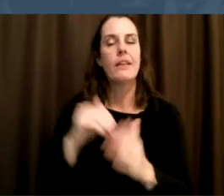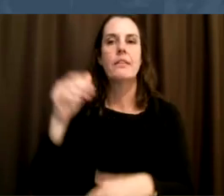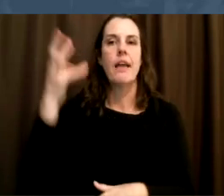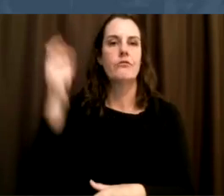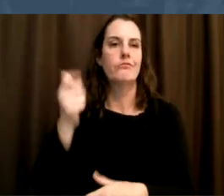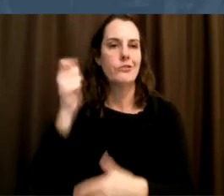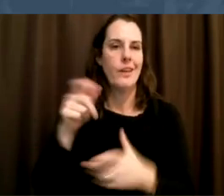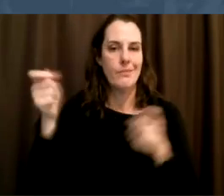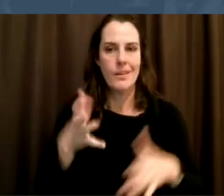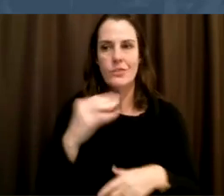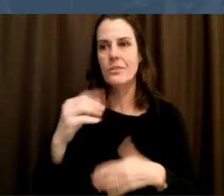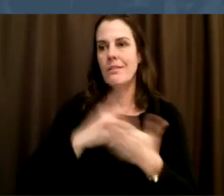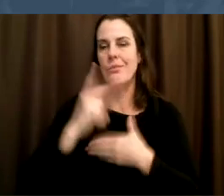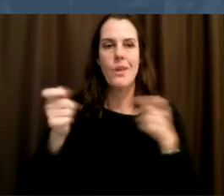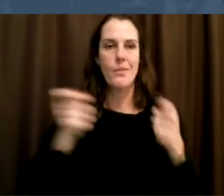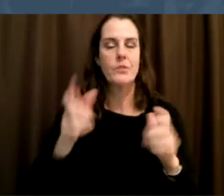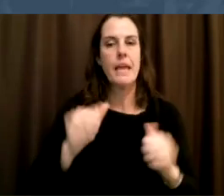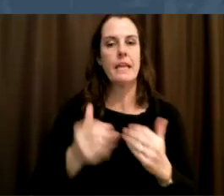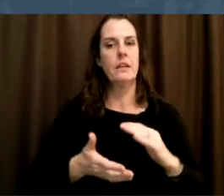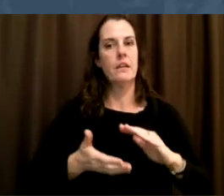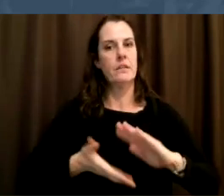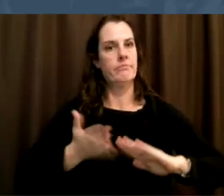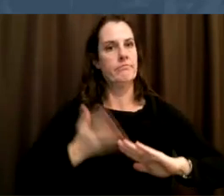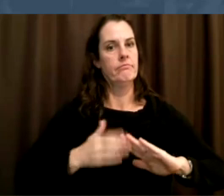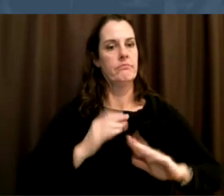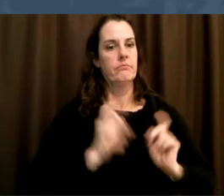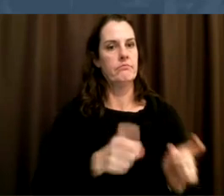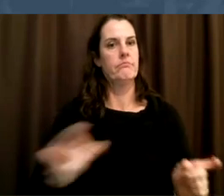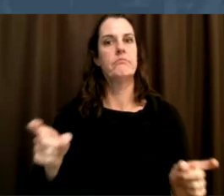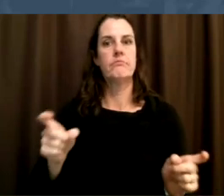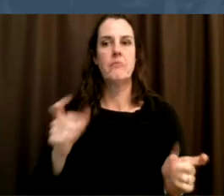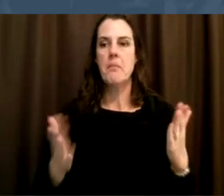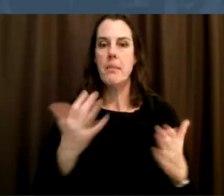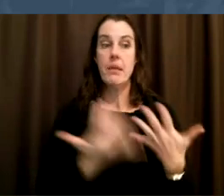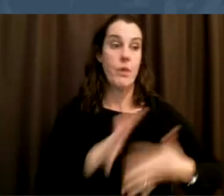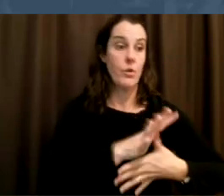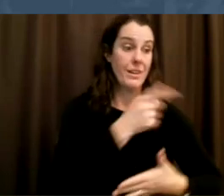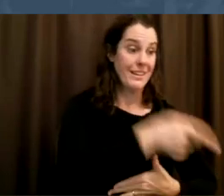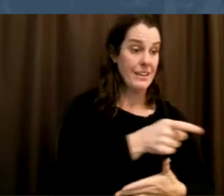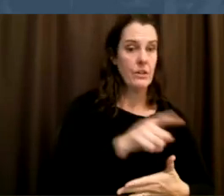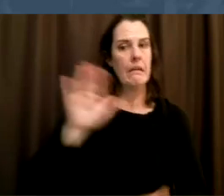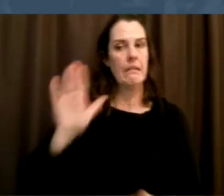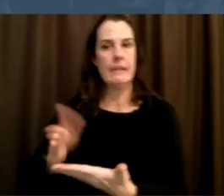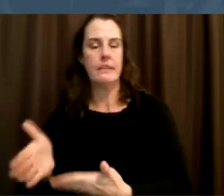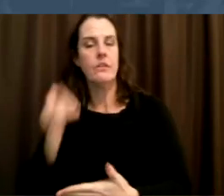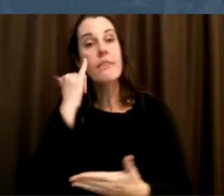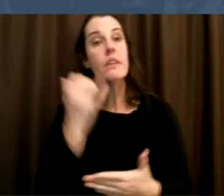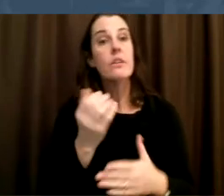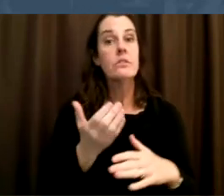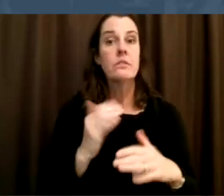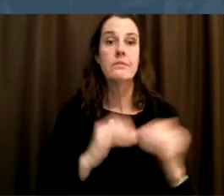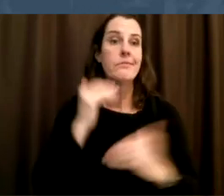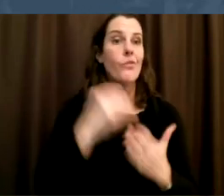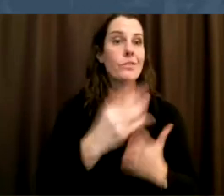of efficiently direct resources and prioritize certain areas over others, maybe, right? If there's overspend in one area, maybe we want to pull back a